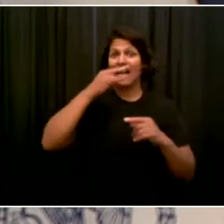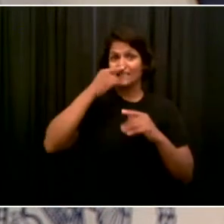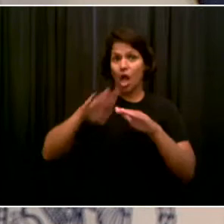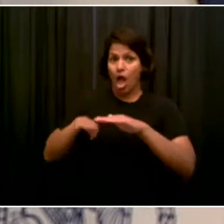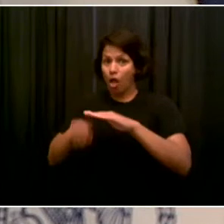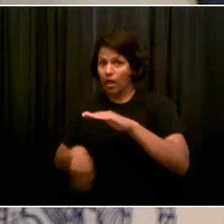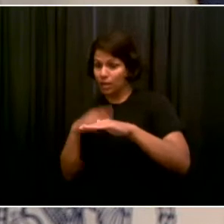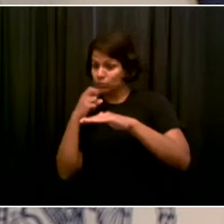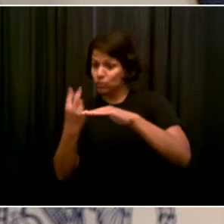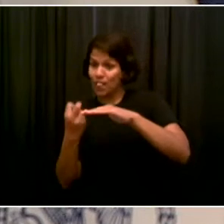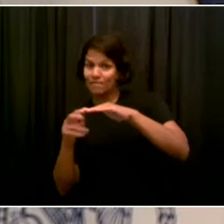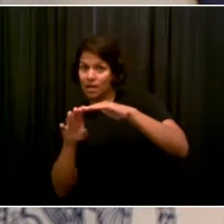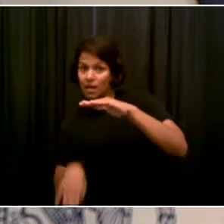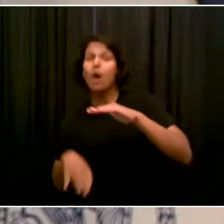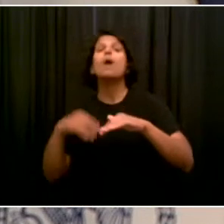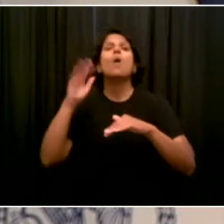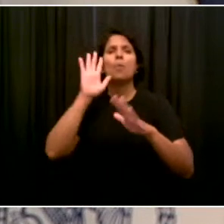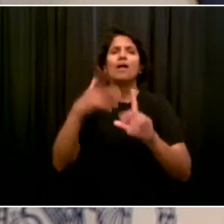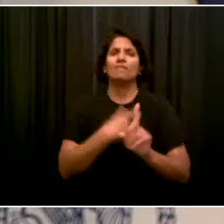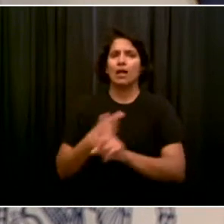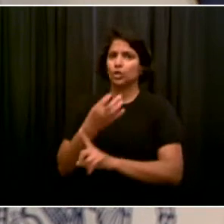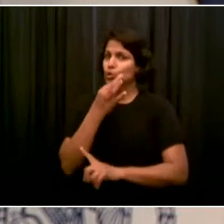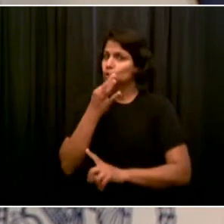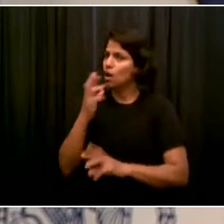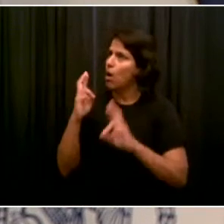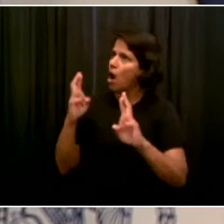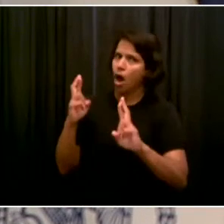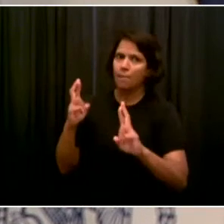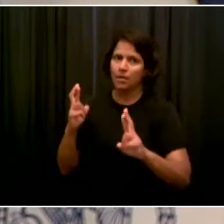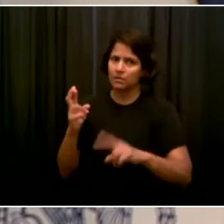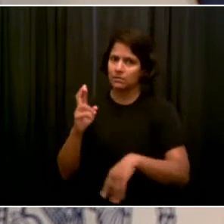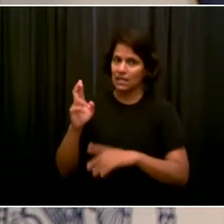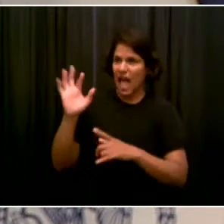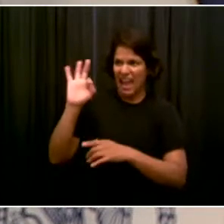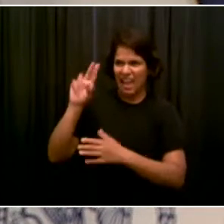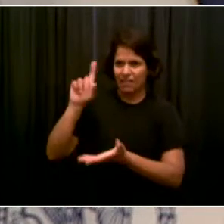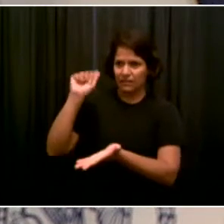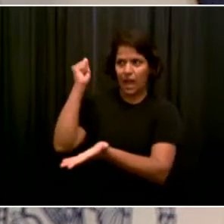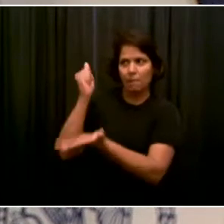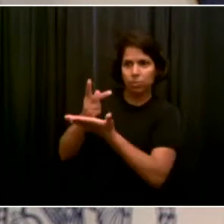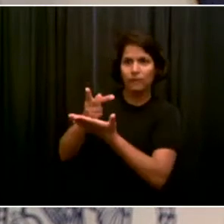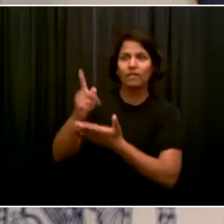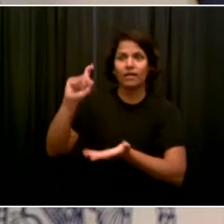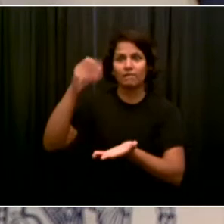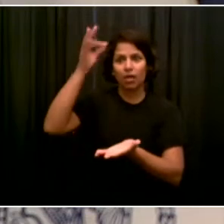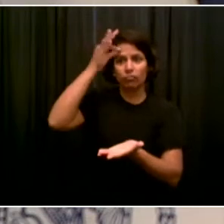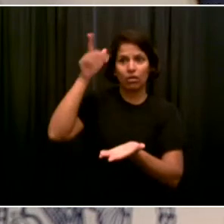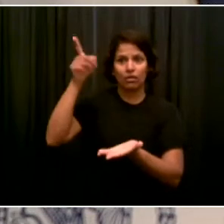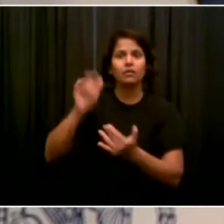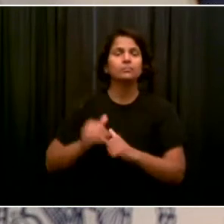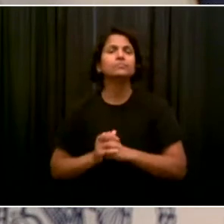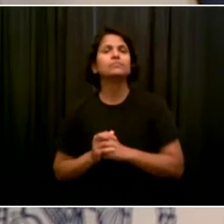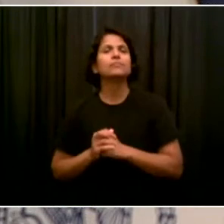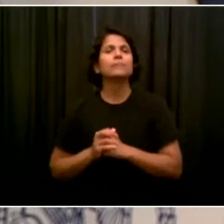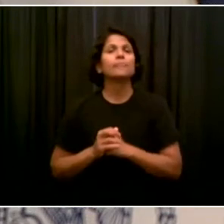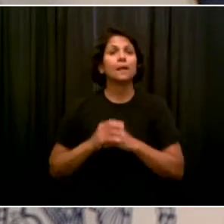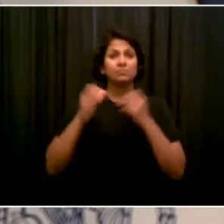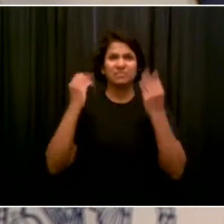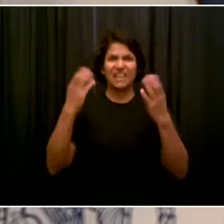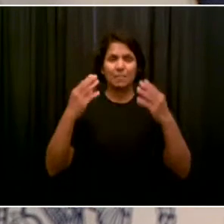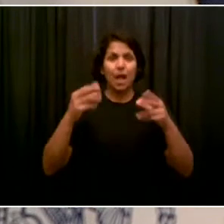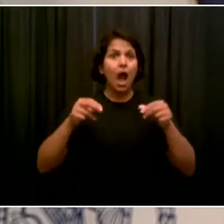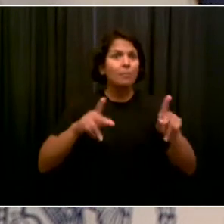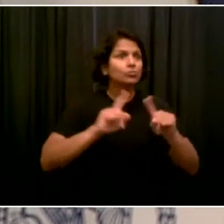well. And of course, there's still going to be opportunity to get takeout while wearing a mask. We're going to talk about all